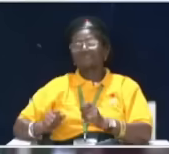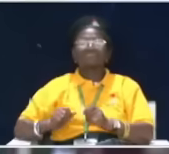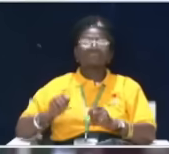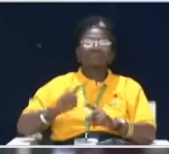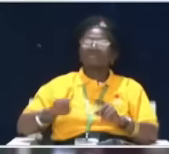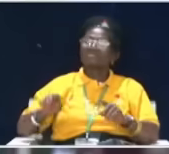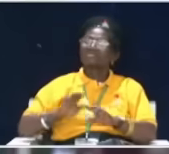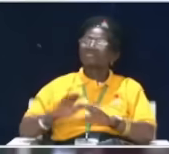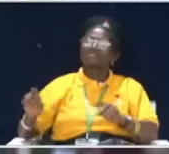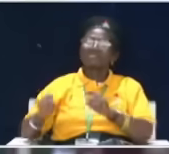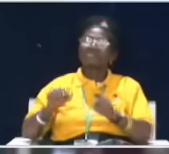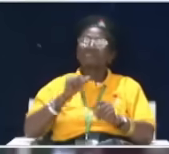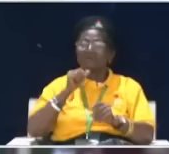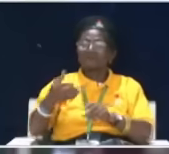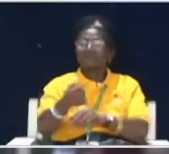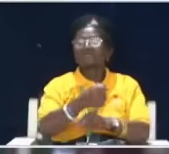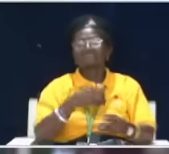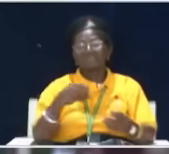God repositioned him. He